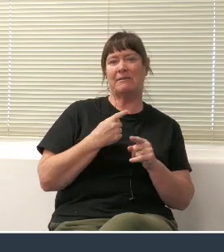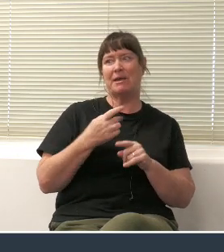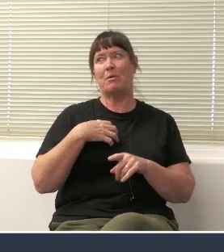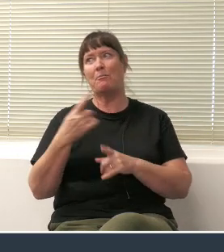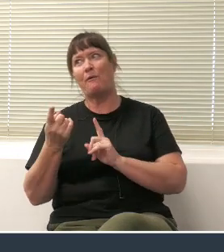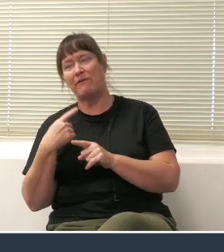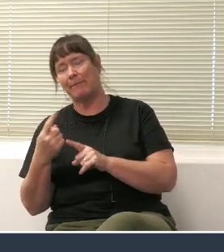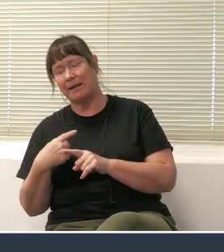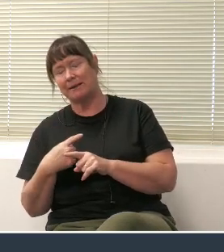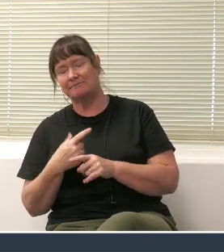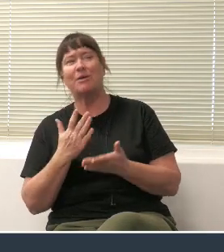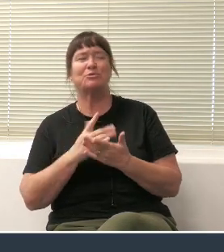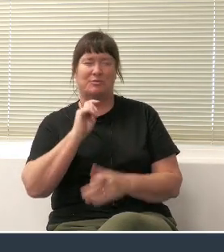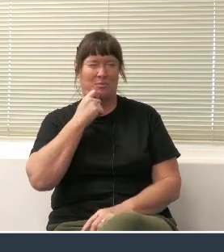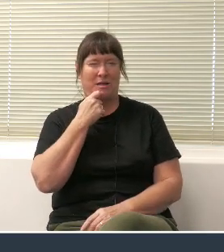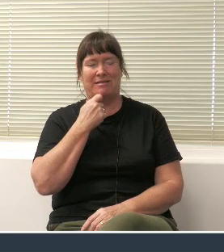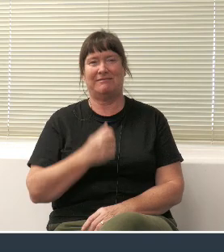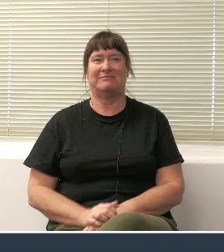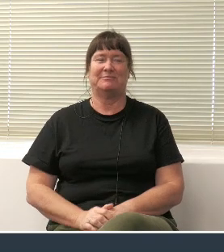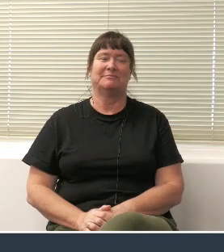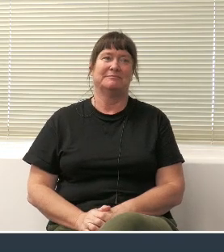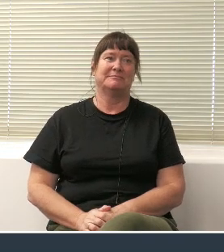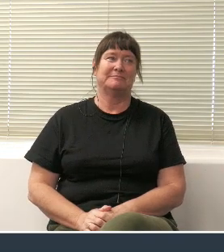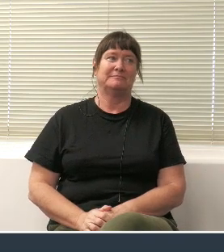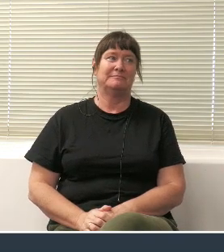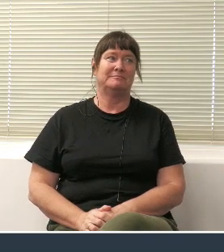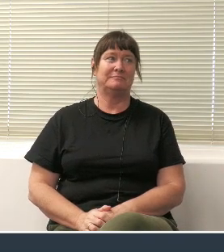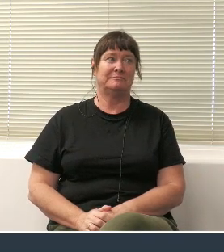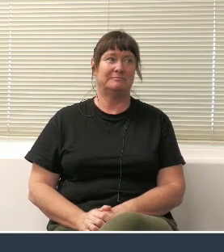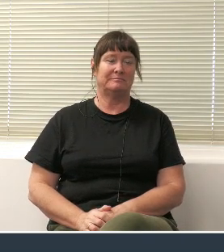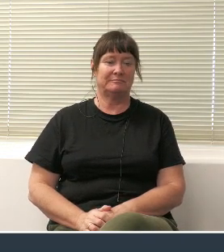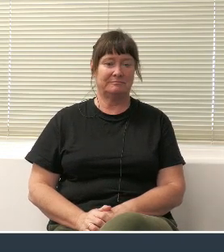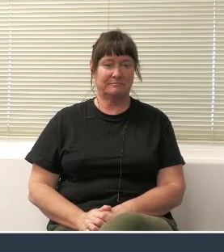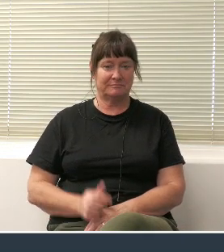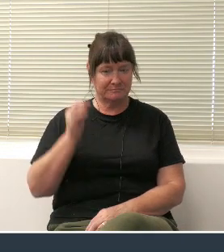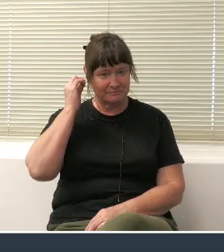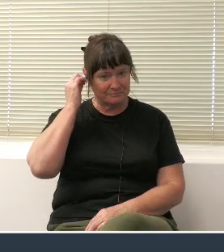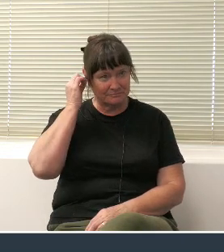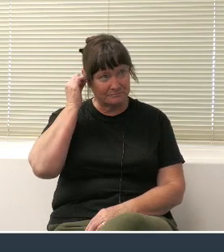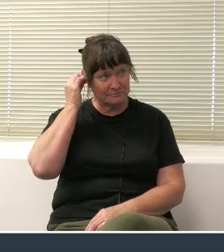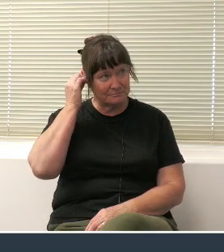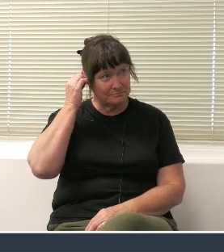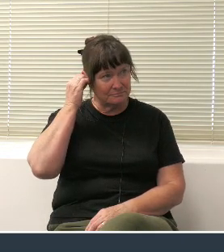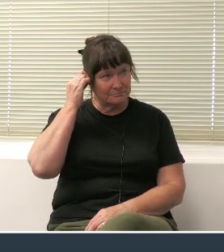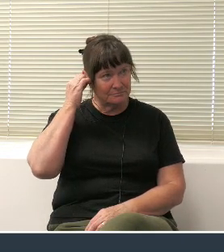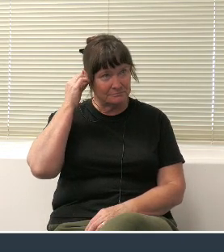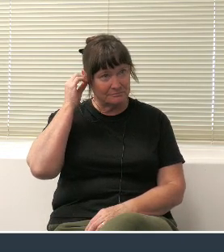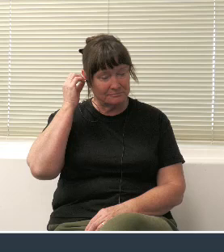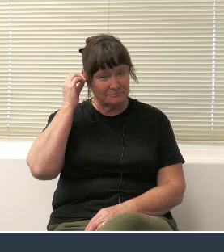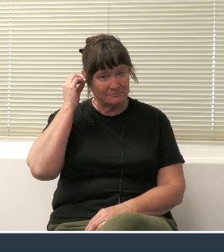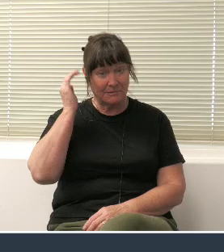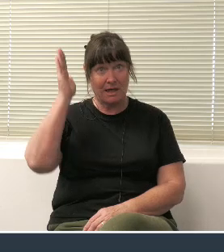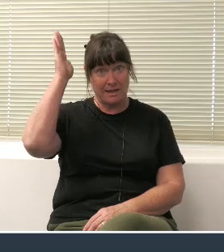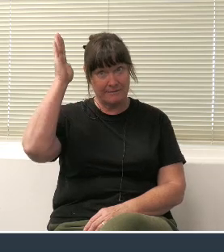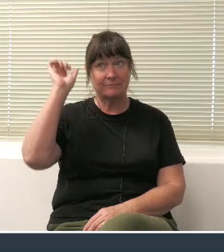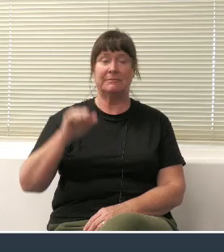we will receive it more than annually. Very good point. Thank you. Okay, I'd like to put the motion then. All those in favour, please say